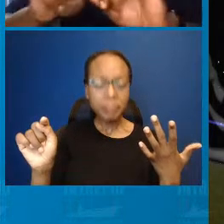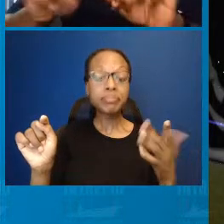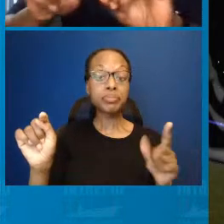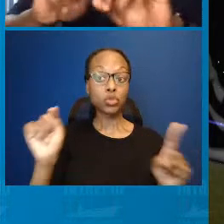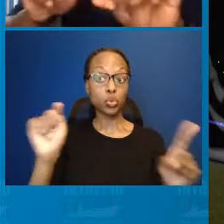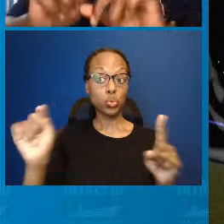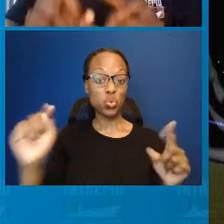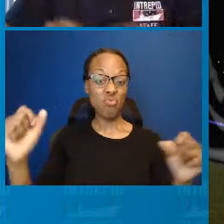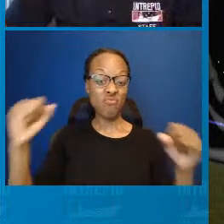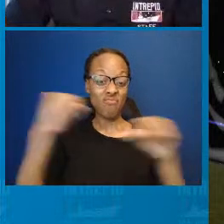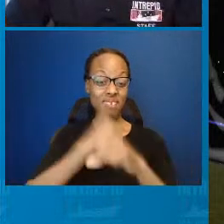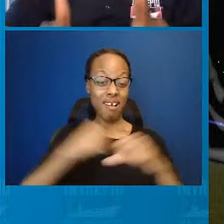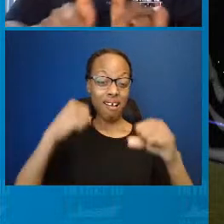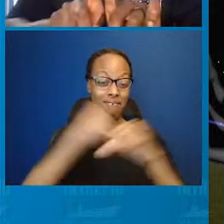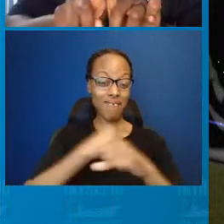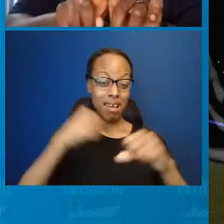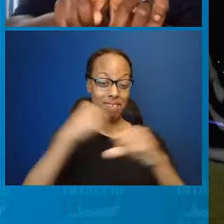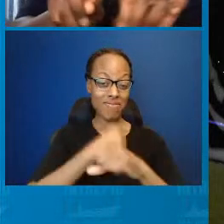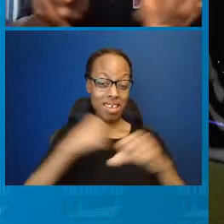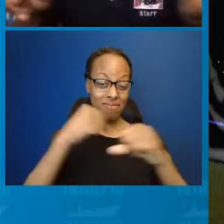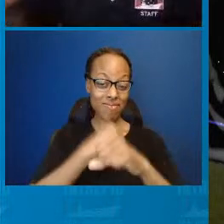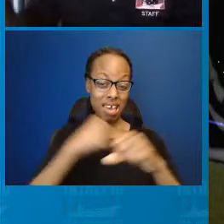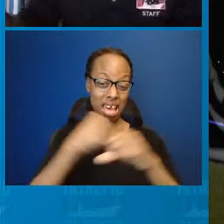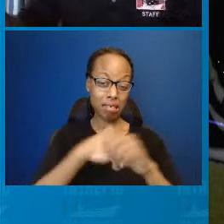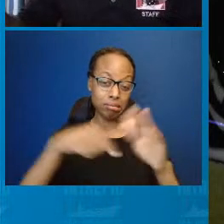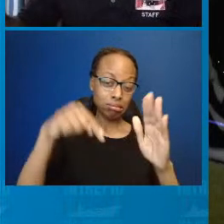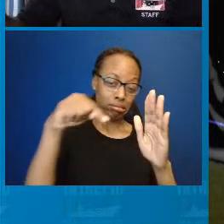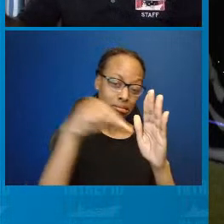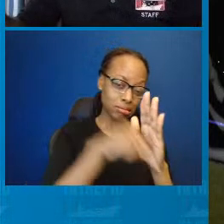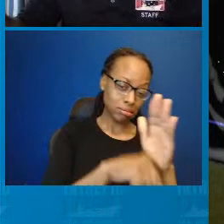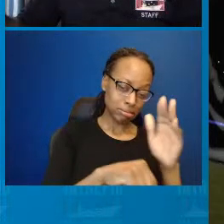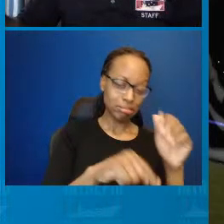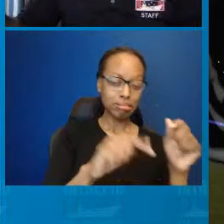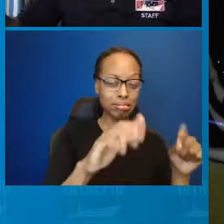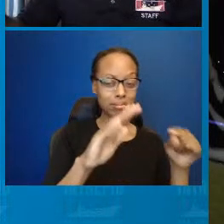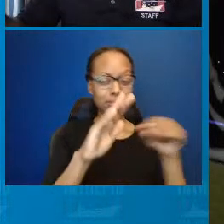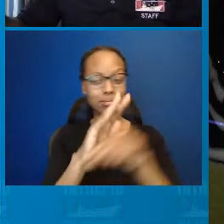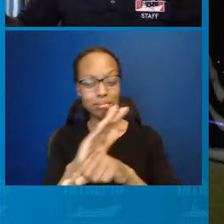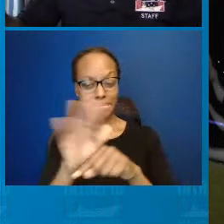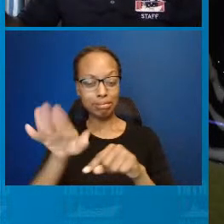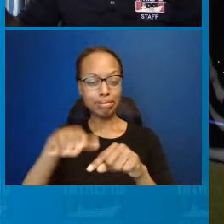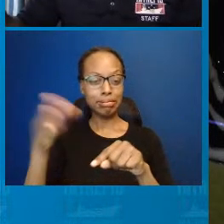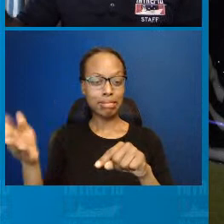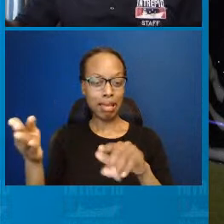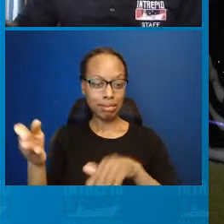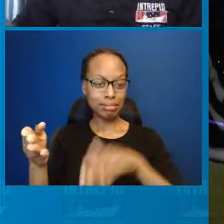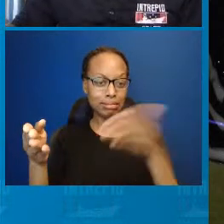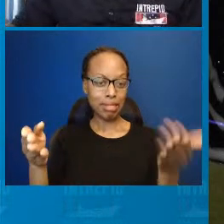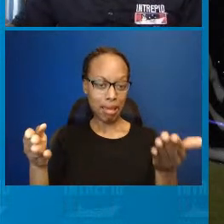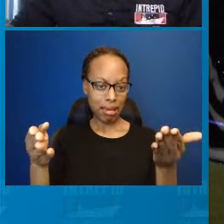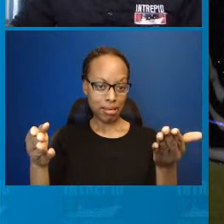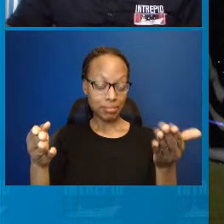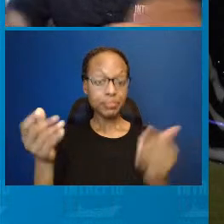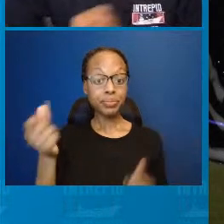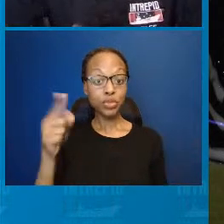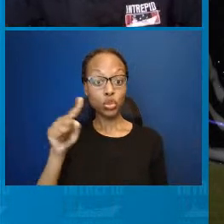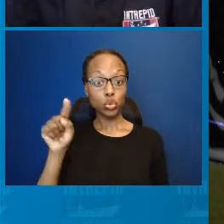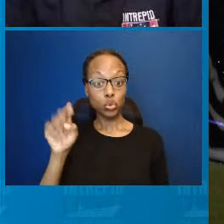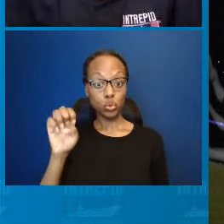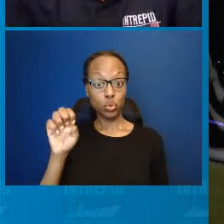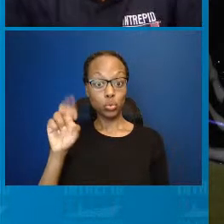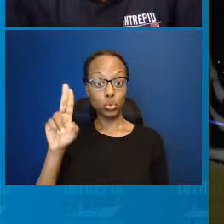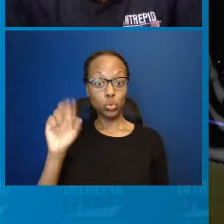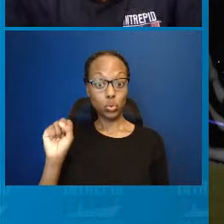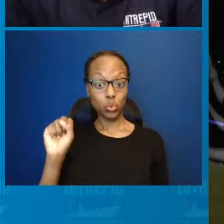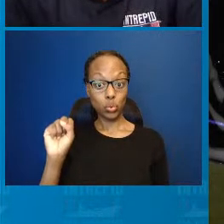got into little disagreements, he separated them and put them on opposite ends of the room. Right?